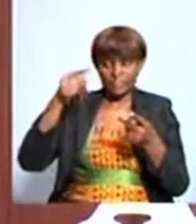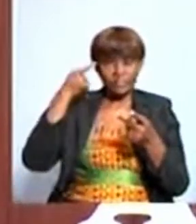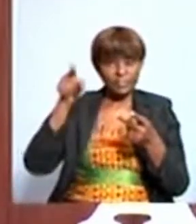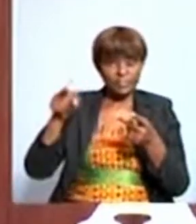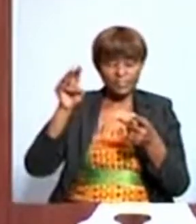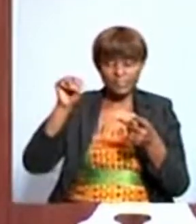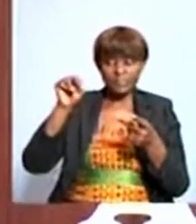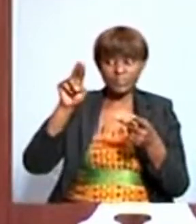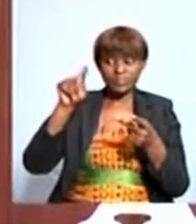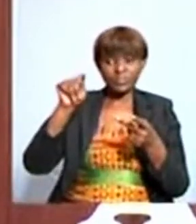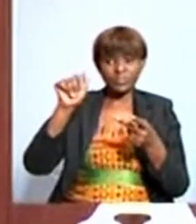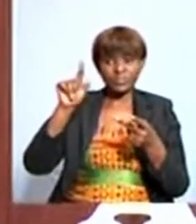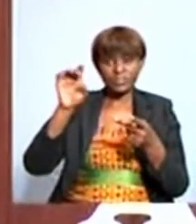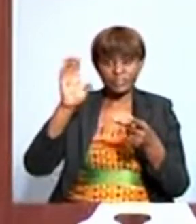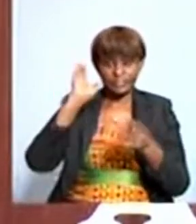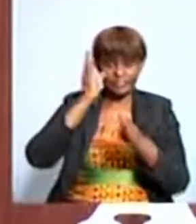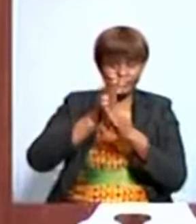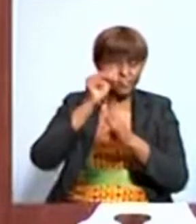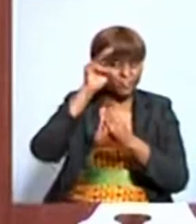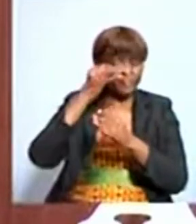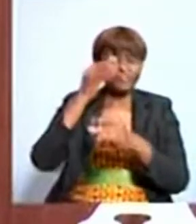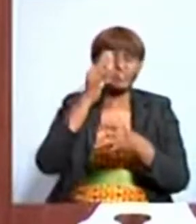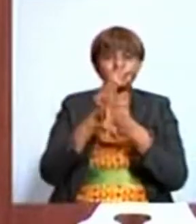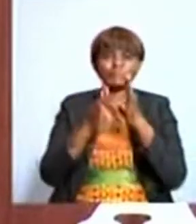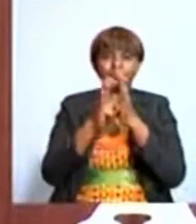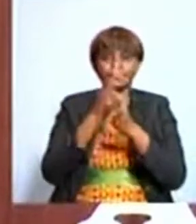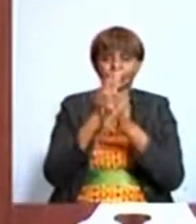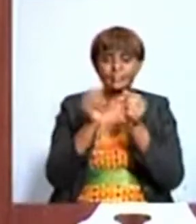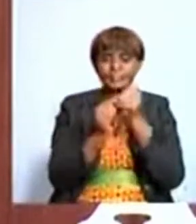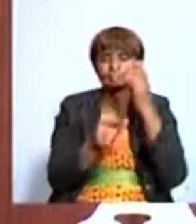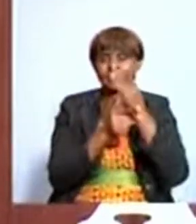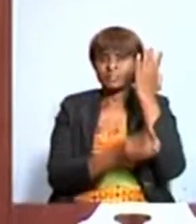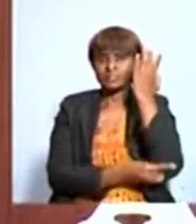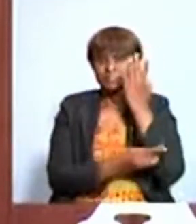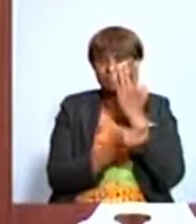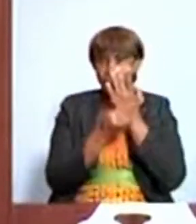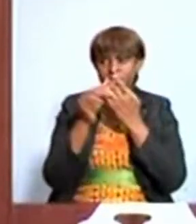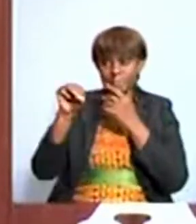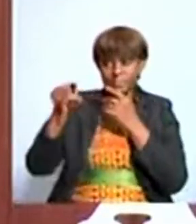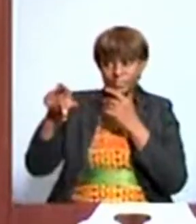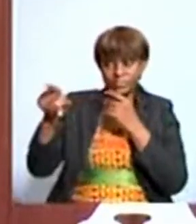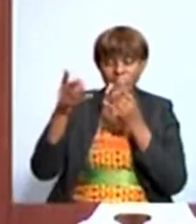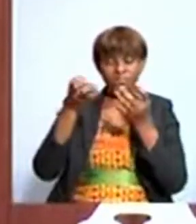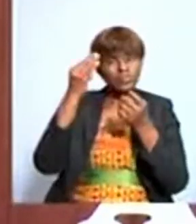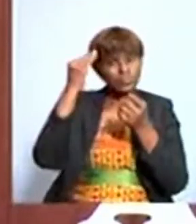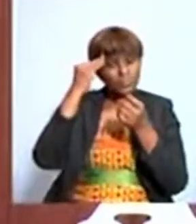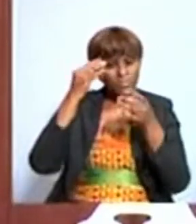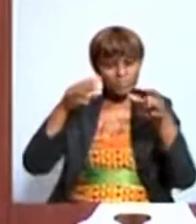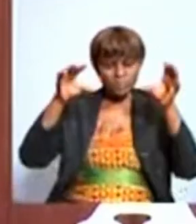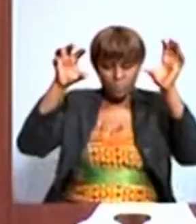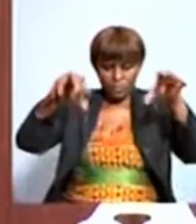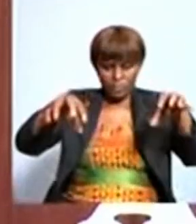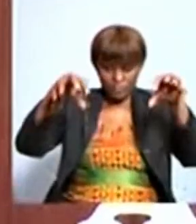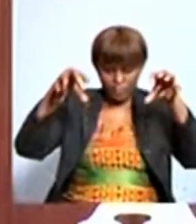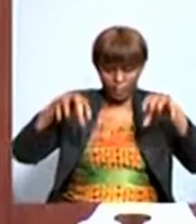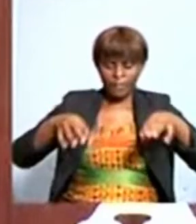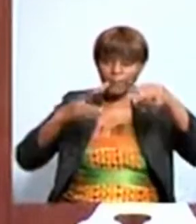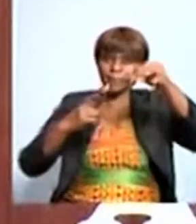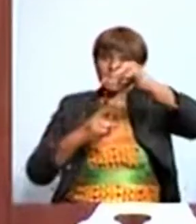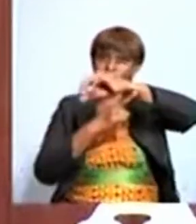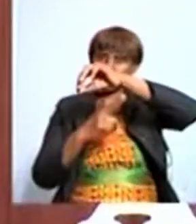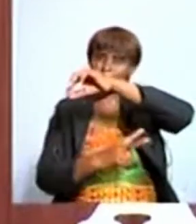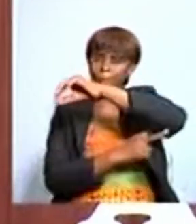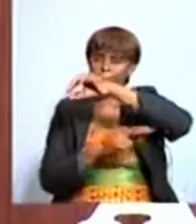directed to the Minister of Infrastructure, Housing and Urban Development. The member wanted to find out when the installation of an acro bridge